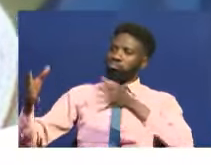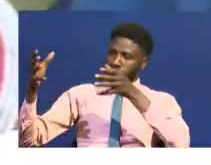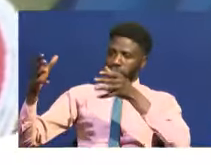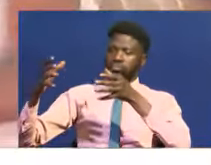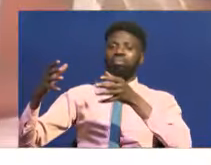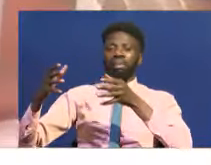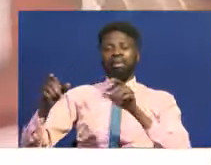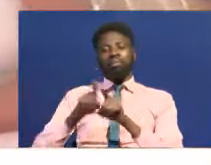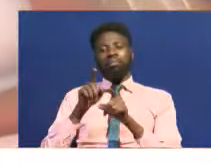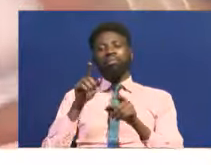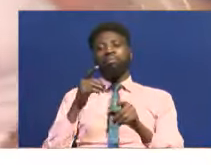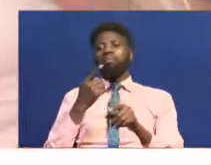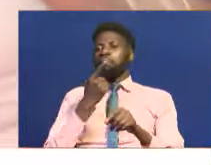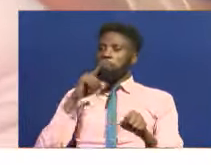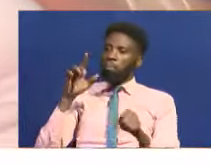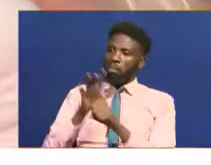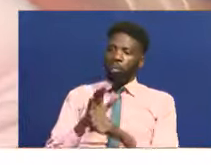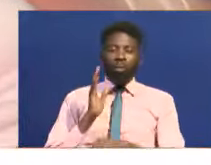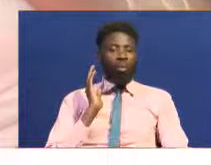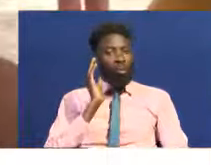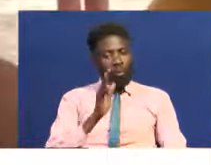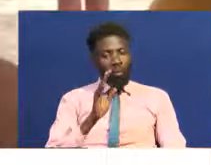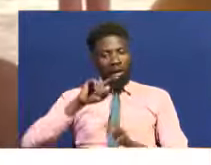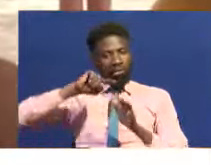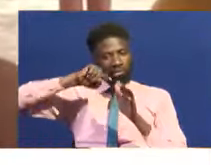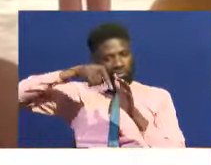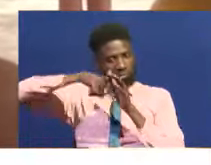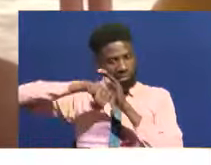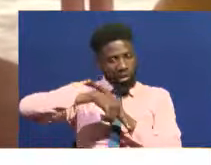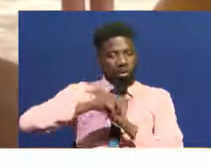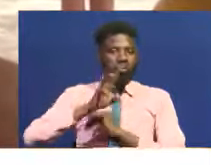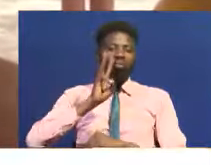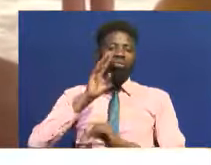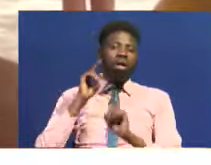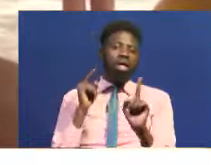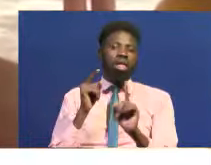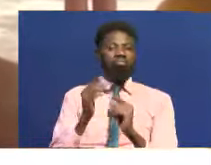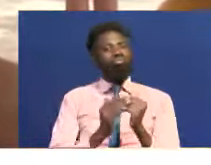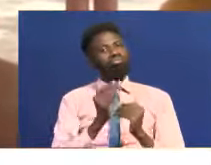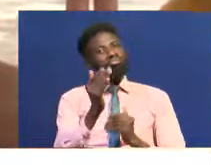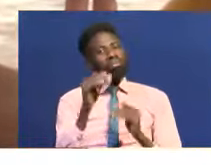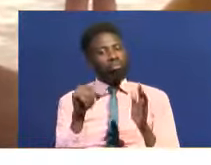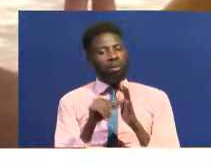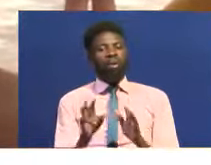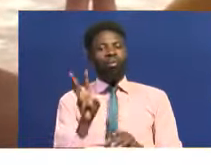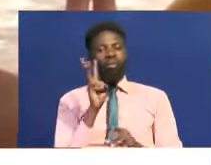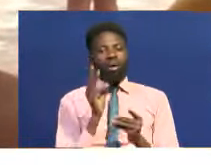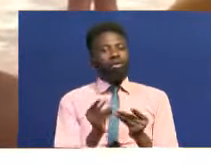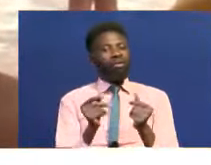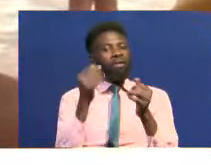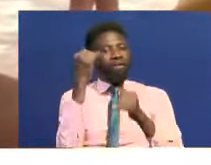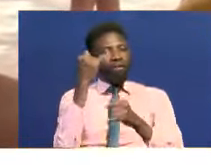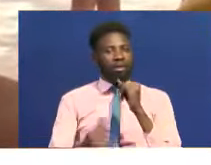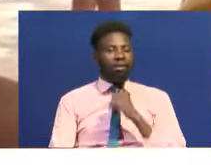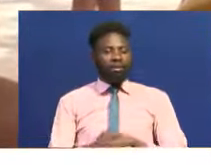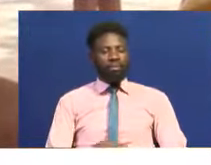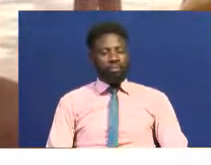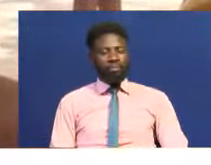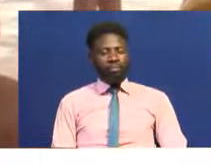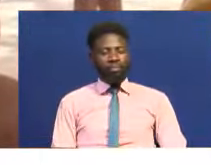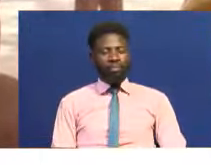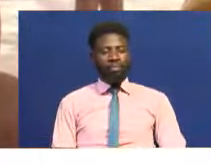boreholes will be drilled to provide a long-term solution. For Sunday Express, I'm Christine Matunda.